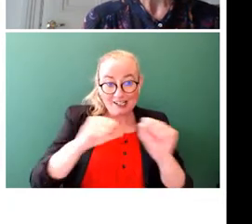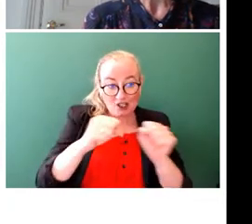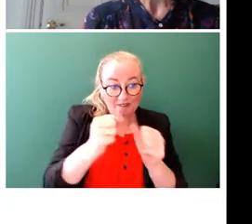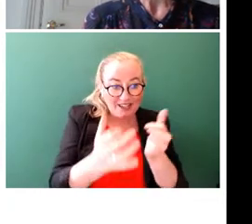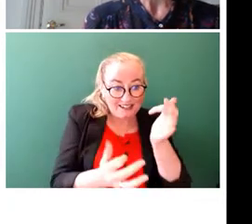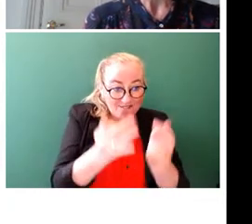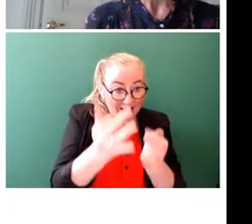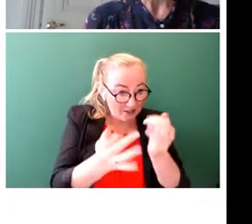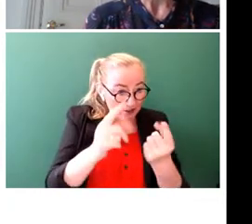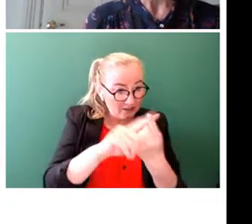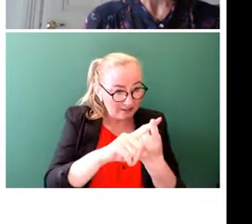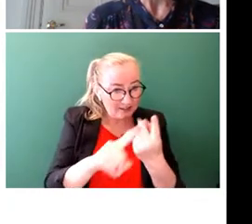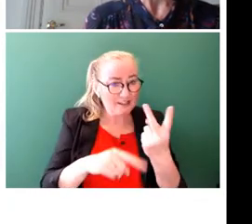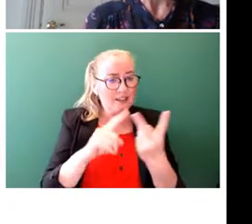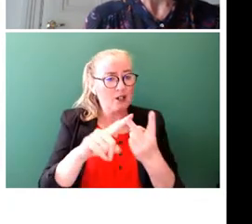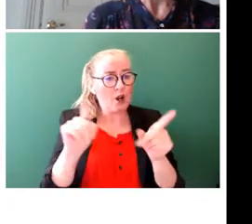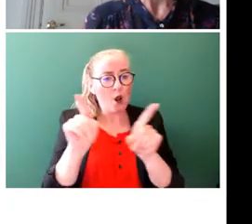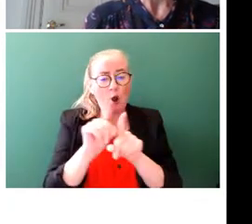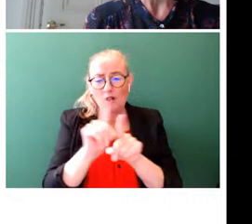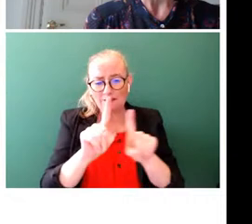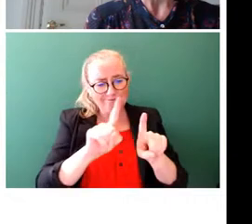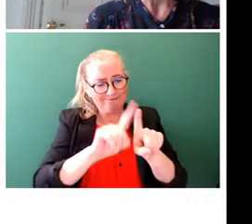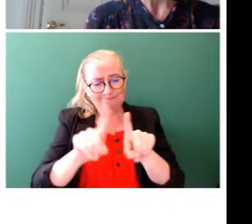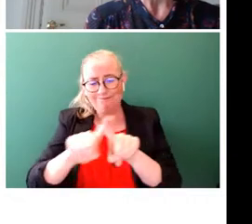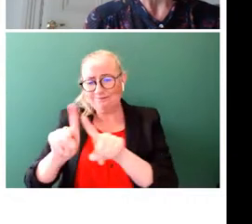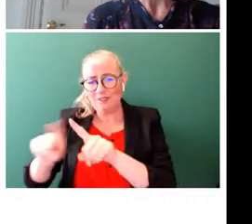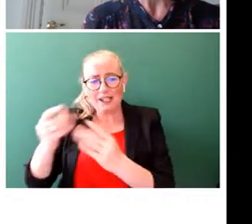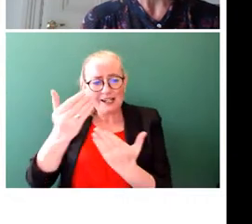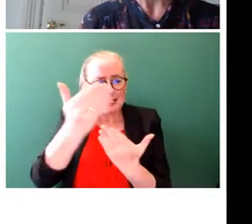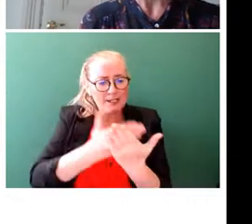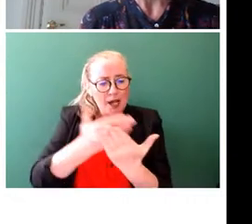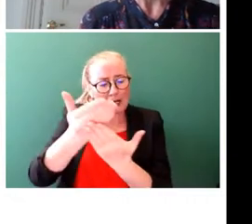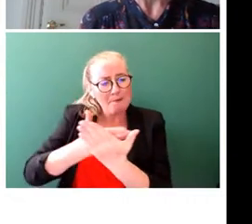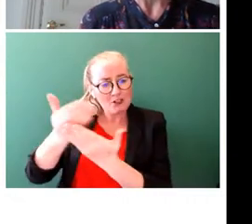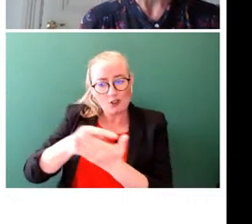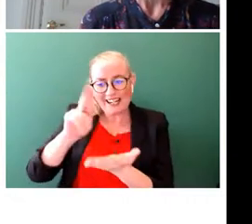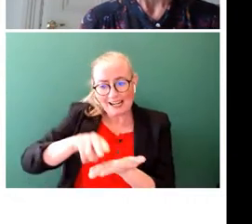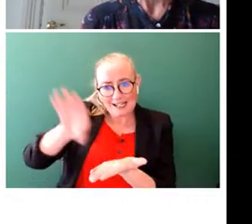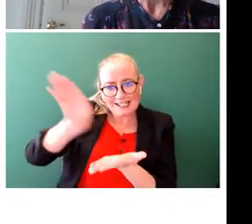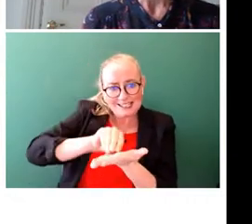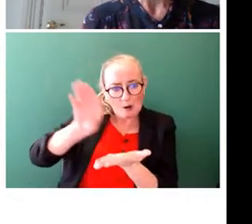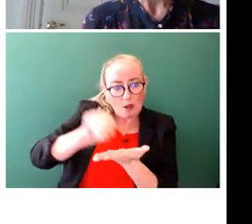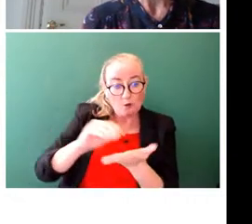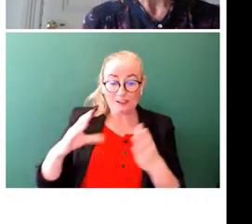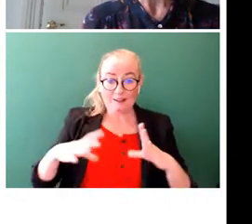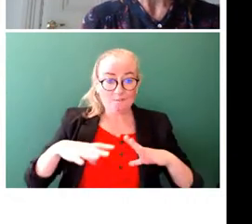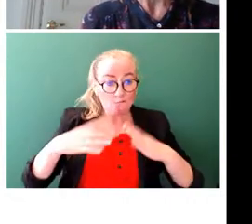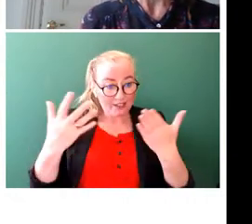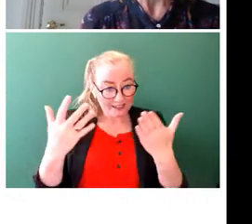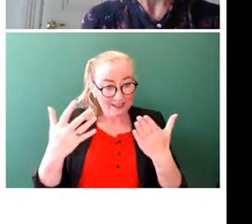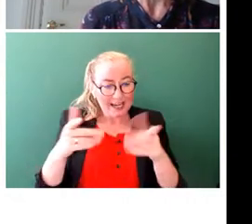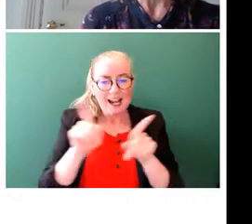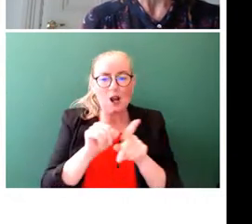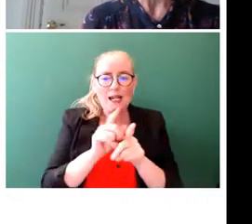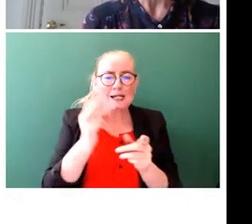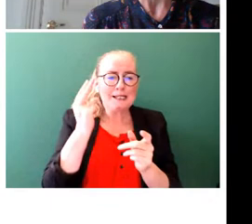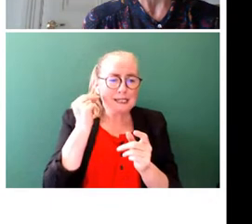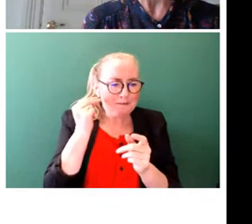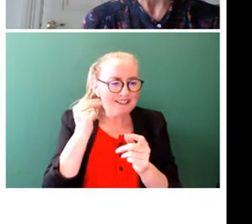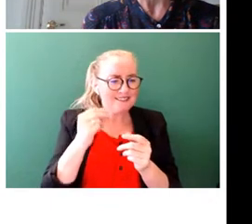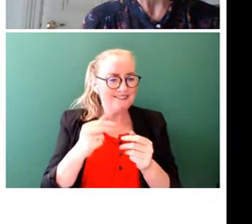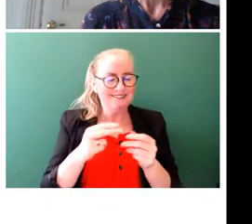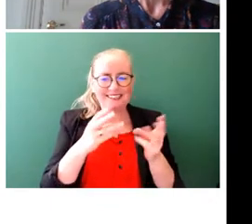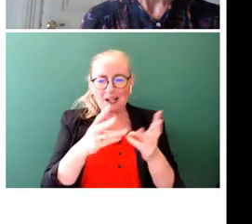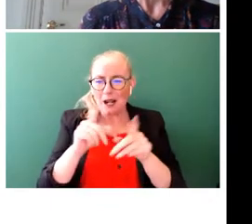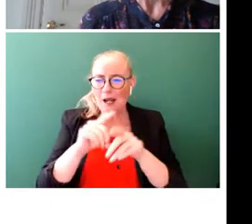you can also see several documents as well that can be downloaded free of charge. They're tip sheets, they are banners,